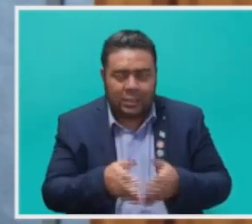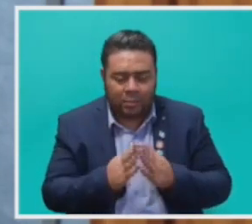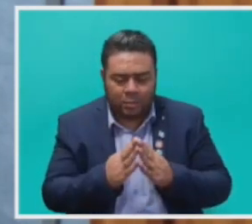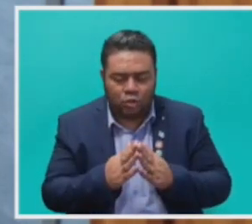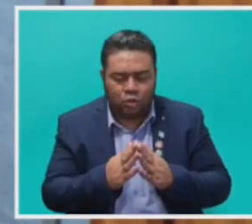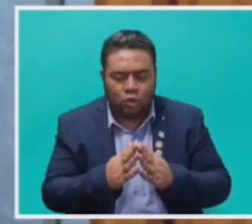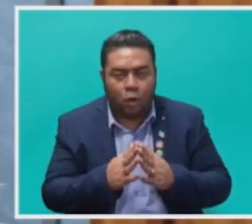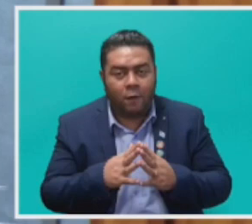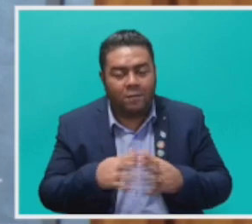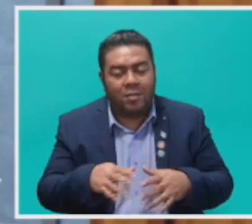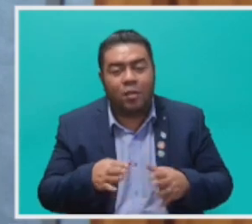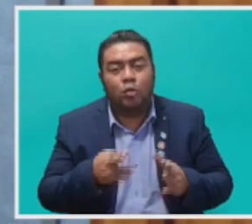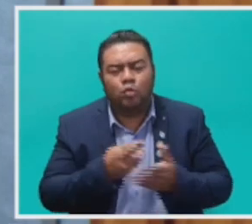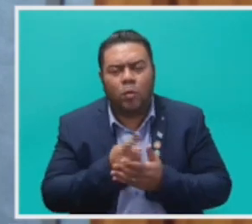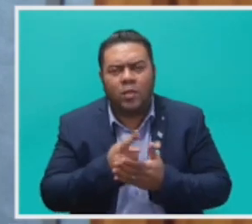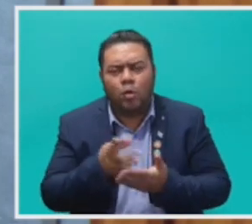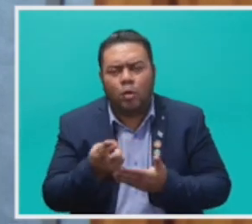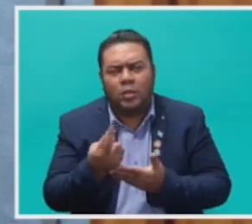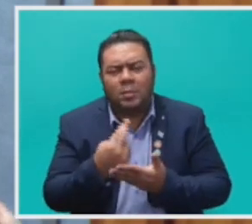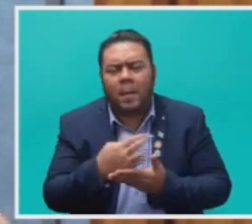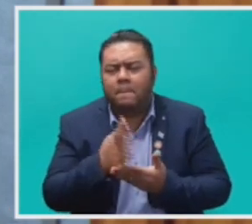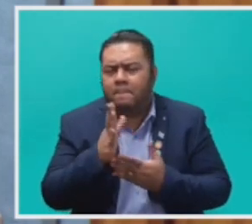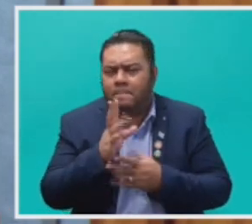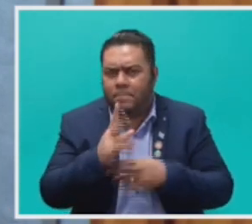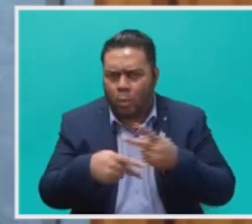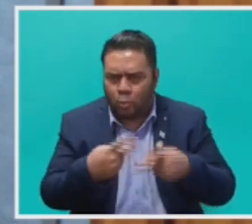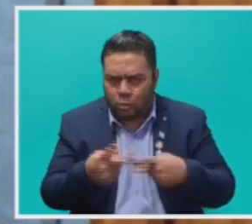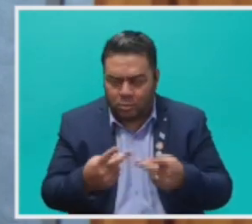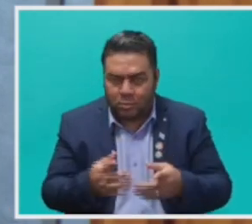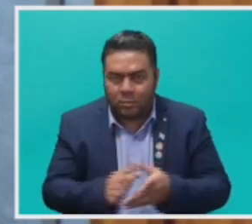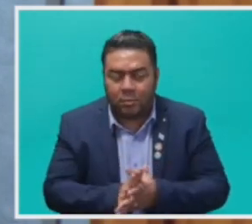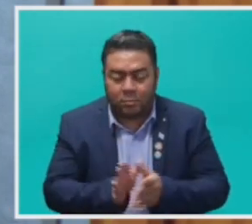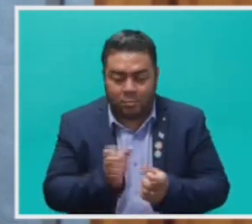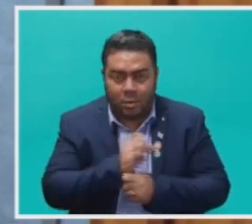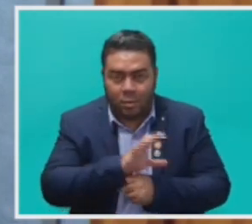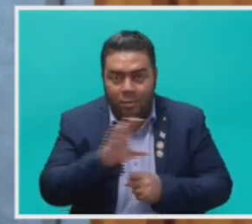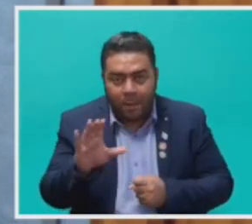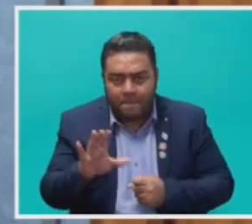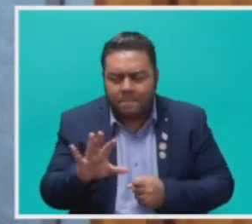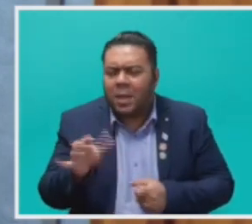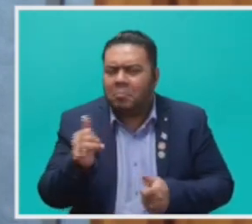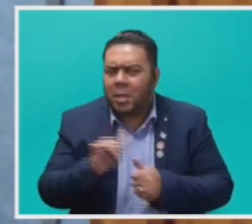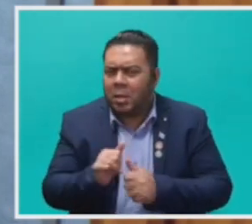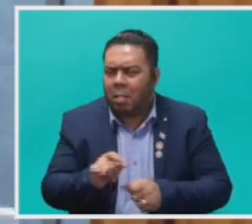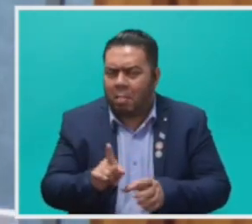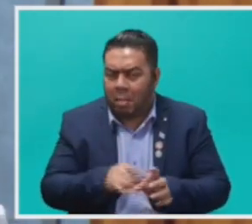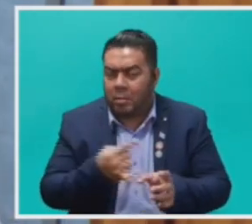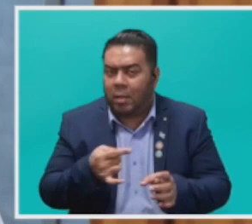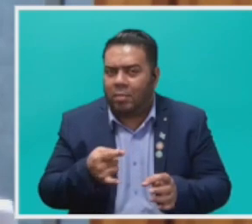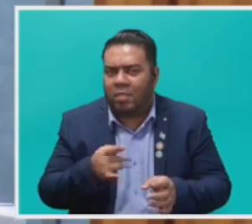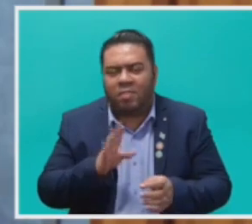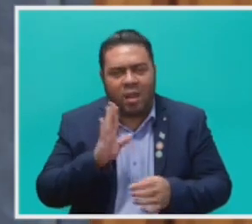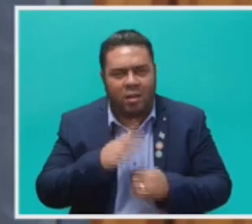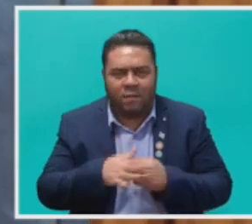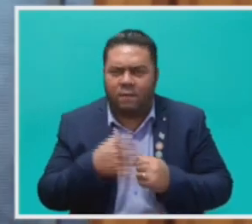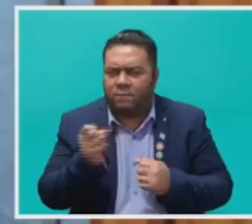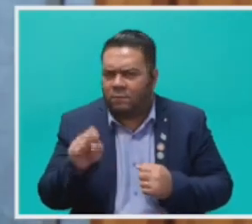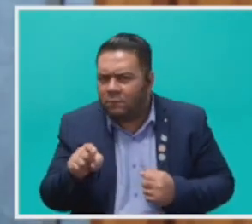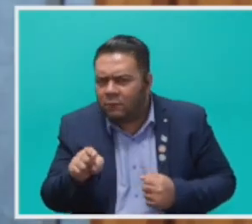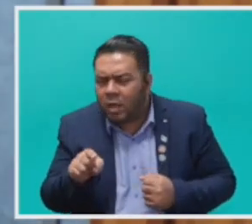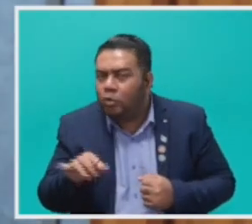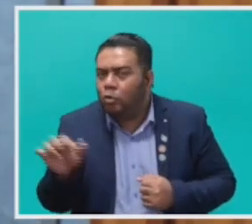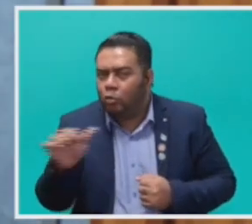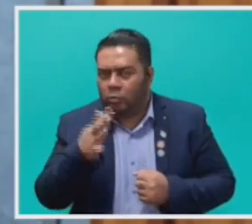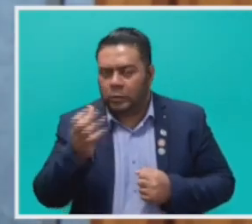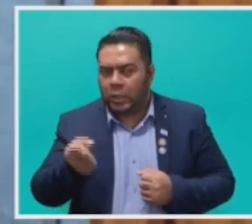the Truth and Reconciliation Commission. It's long overdue, sir, but it is better late than never. Some may ask whether